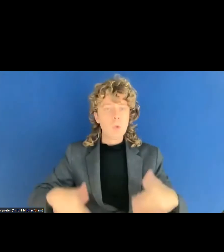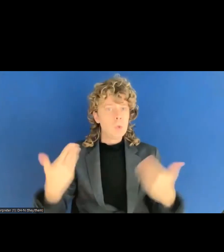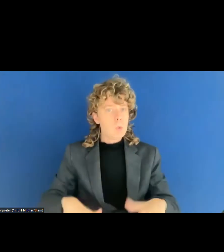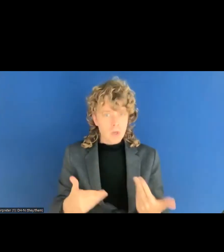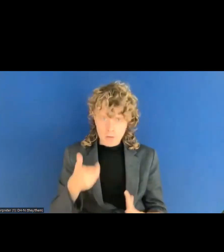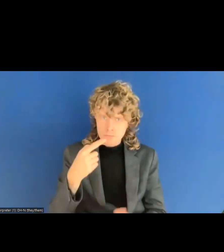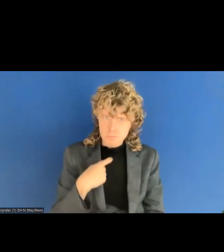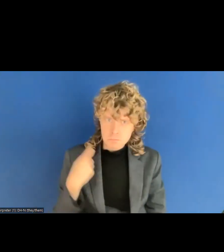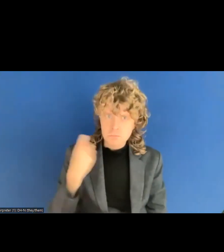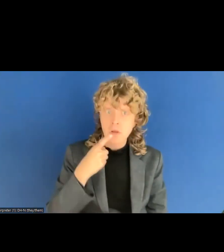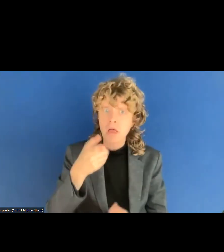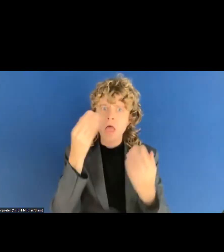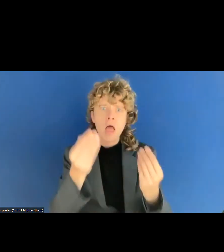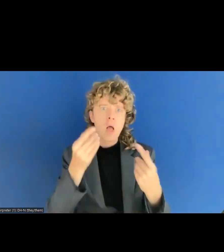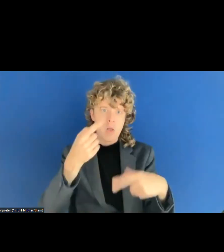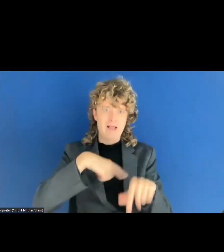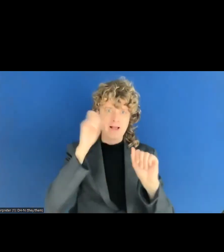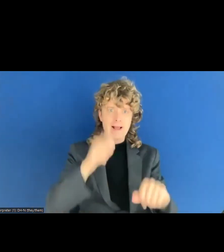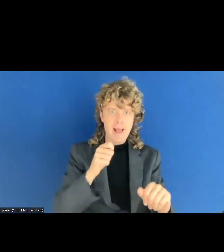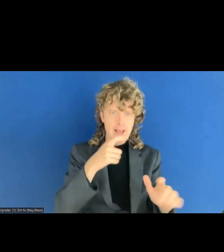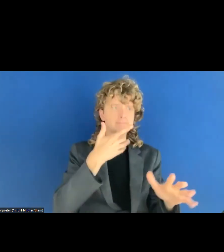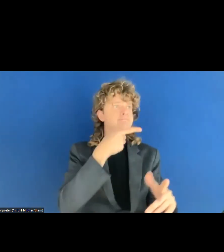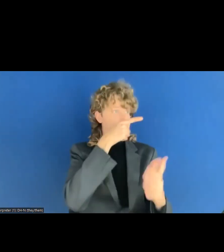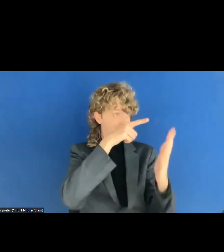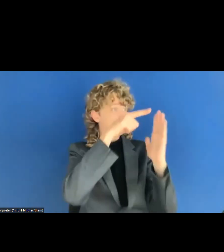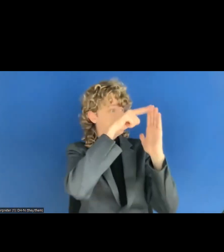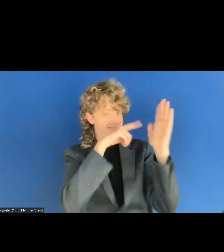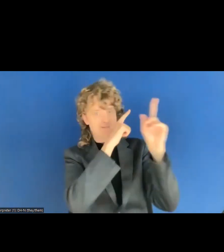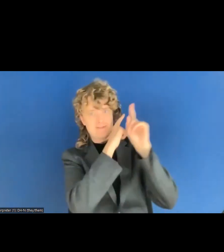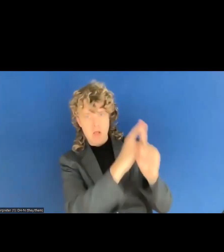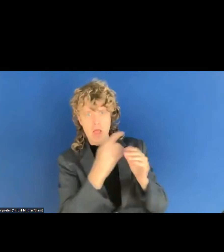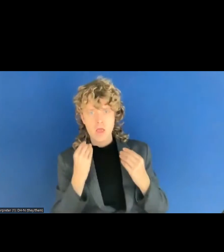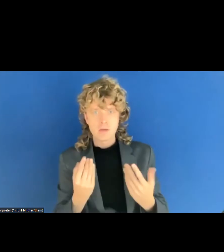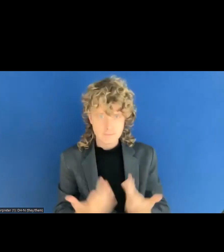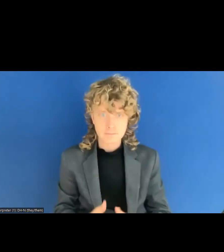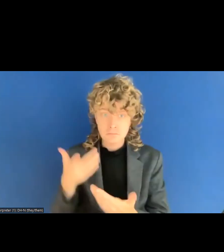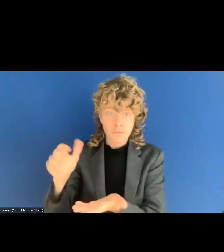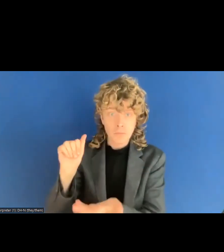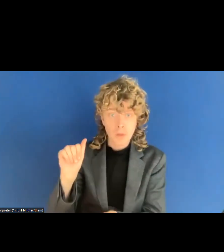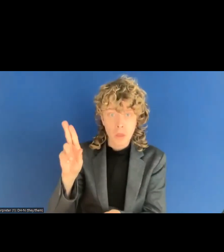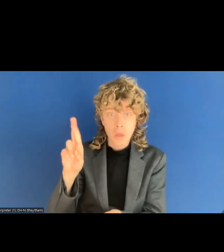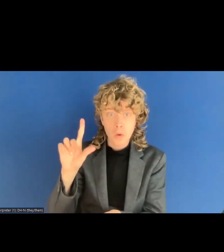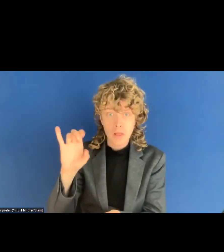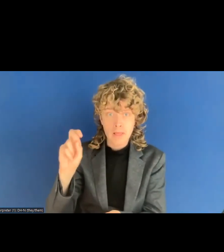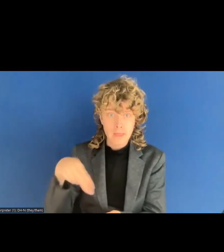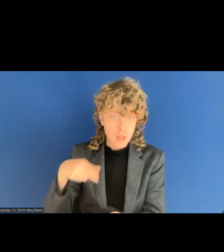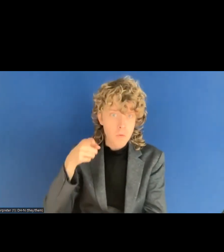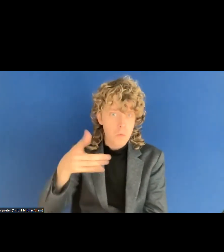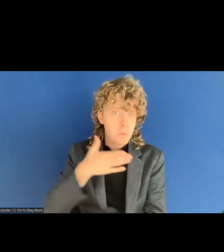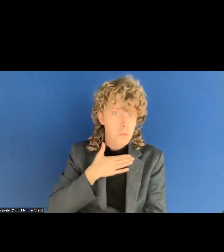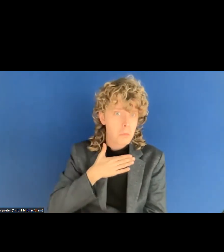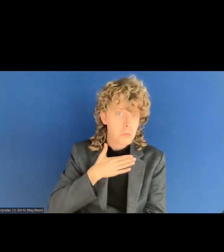to take a stab on that? A small company? Seems like a one-man company or almost. I have a small IT